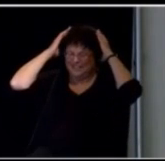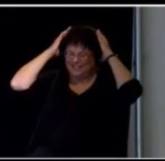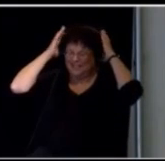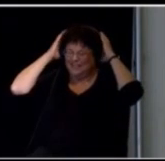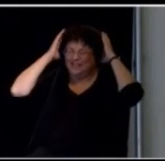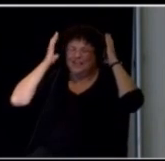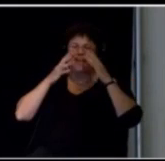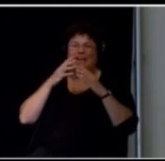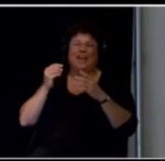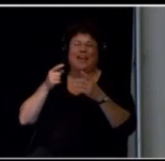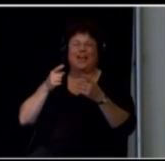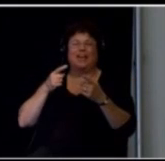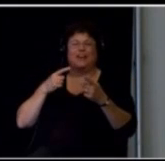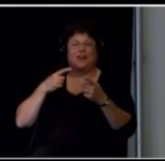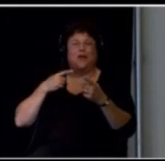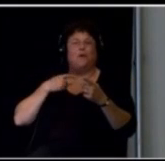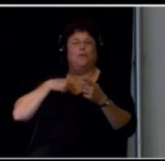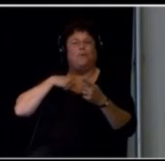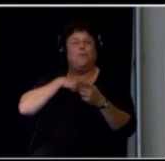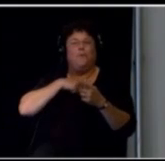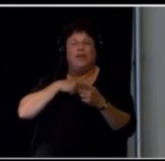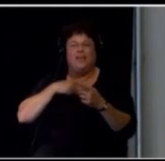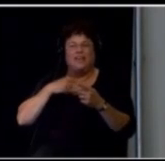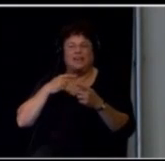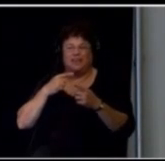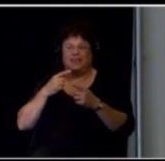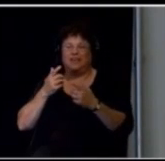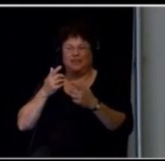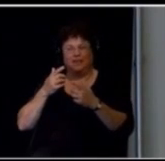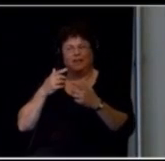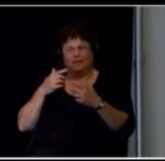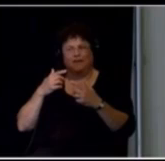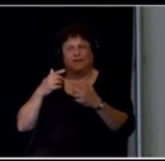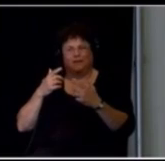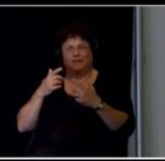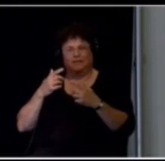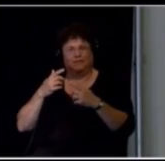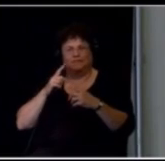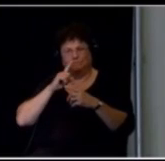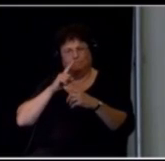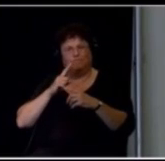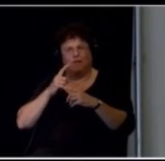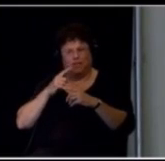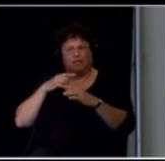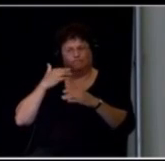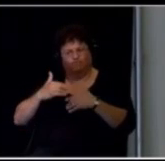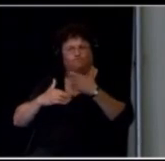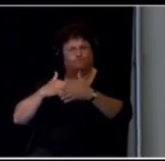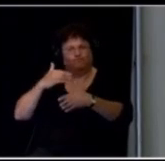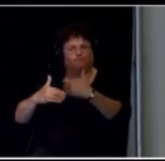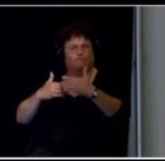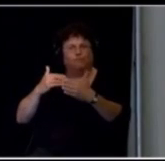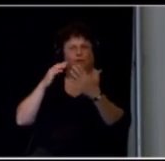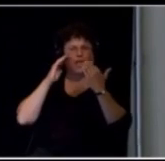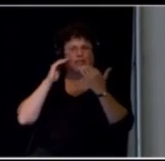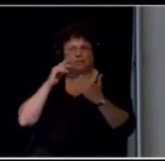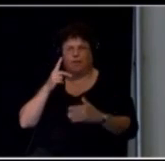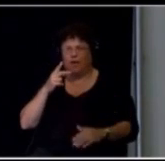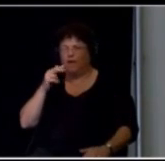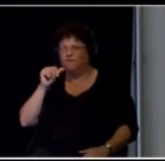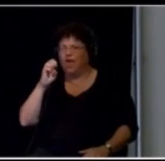And we've made quite good progress here. We expect to have phase